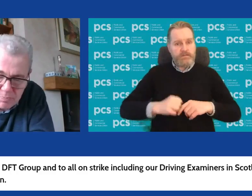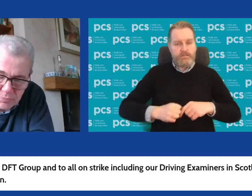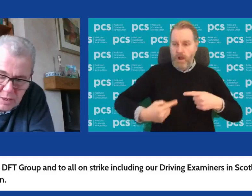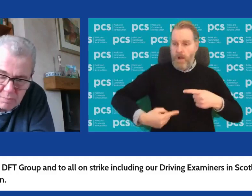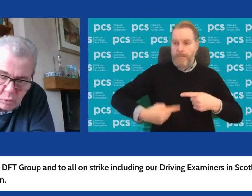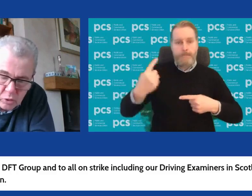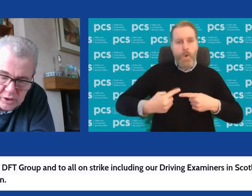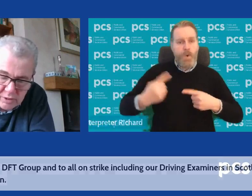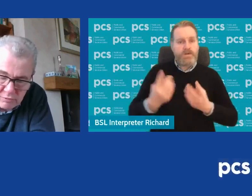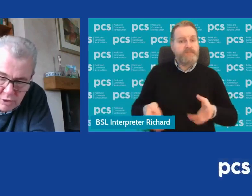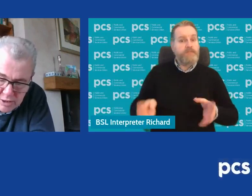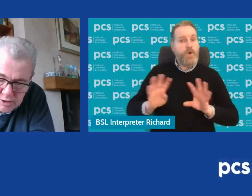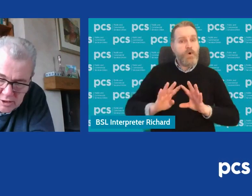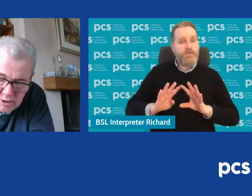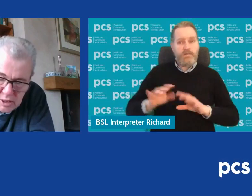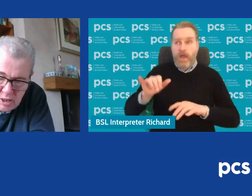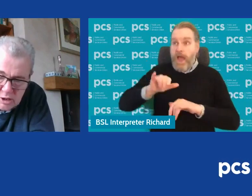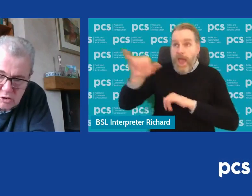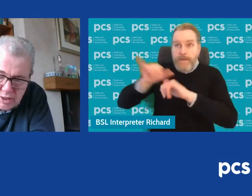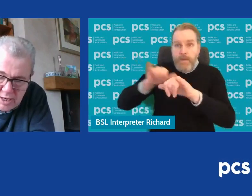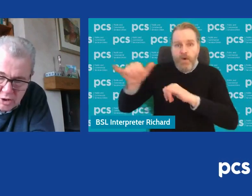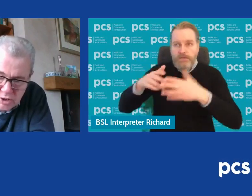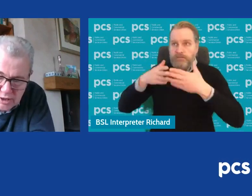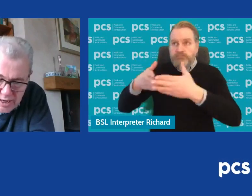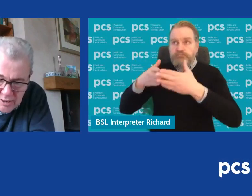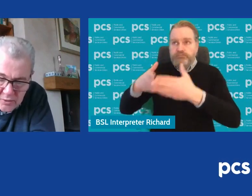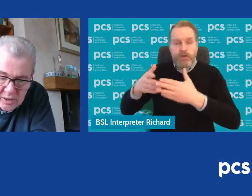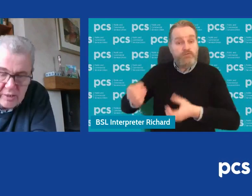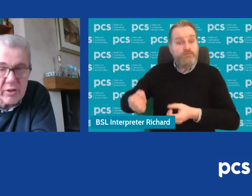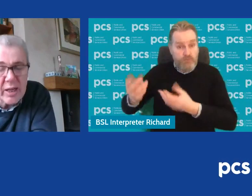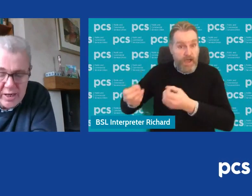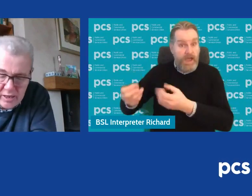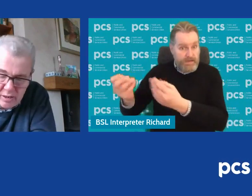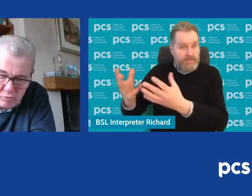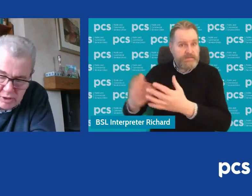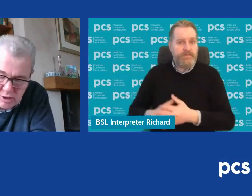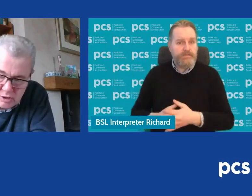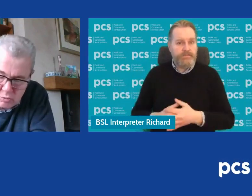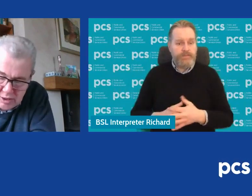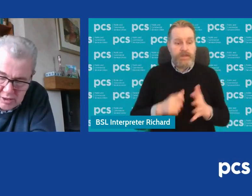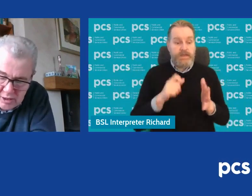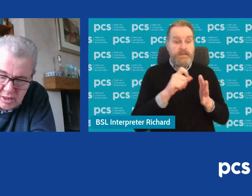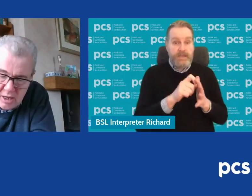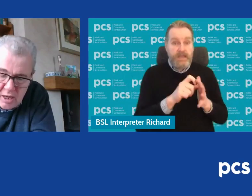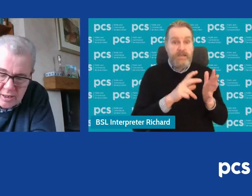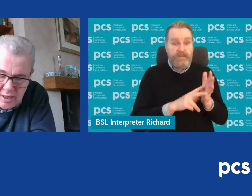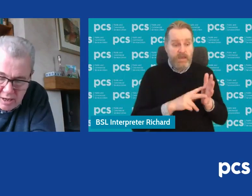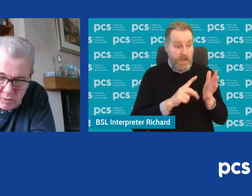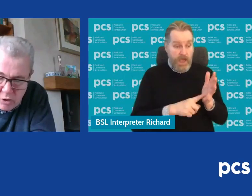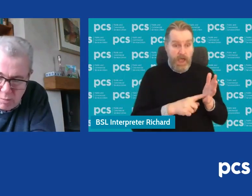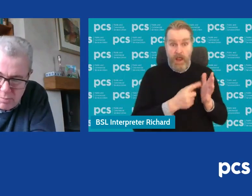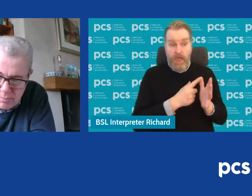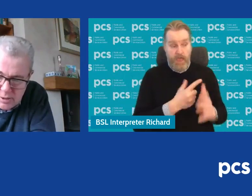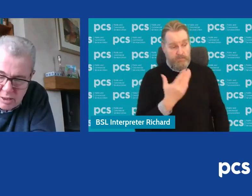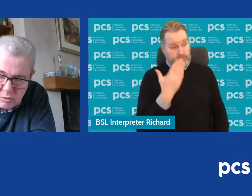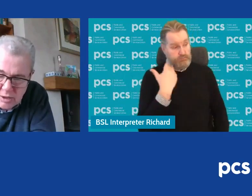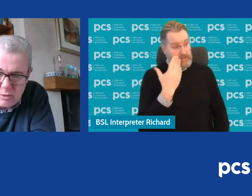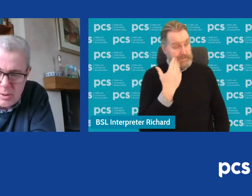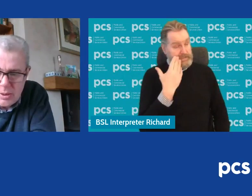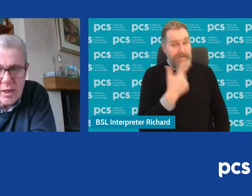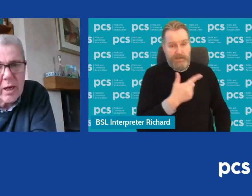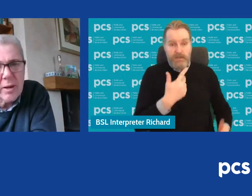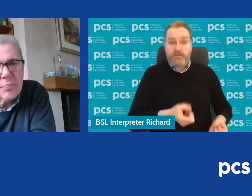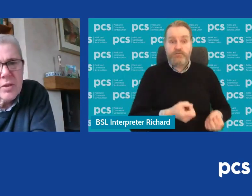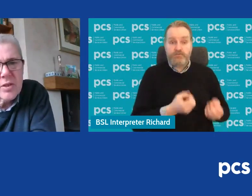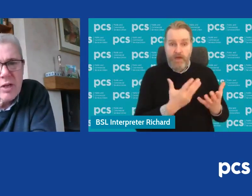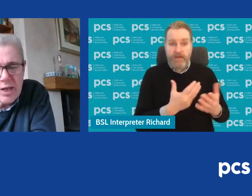the ports in France. Strike action again in the DVLA in recent weeks. Again, we've got members out now